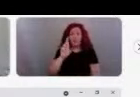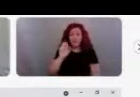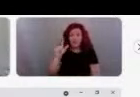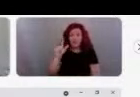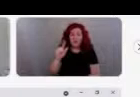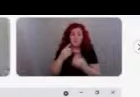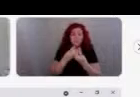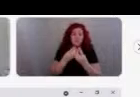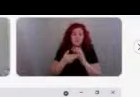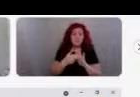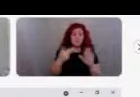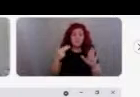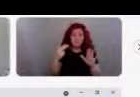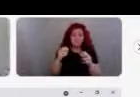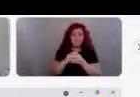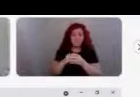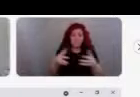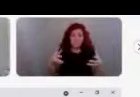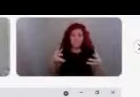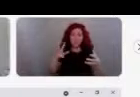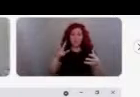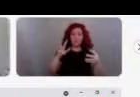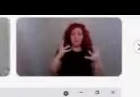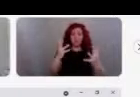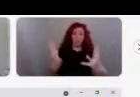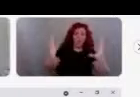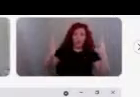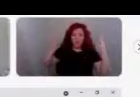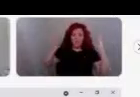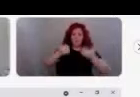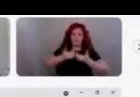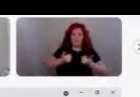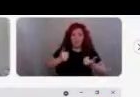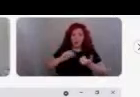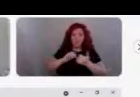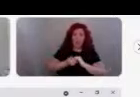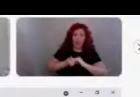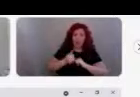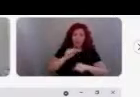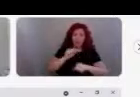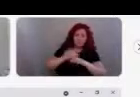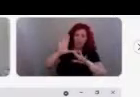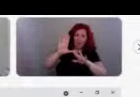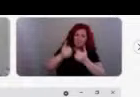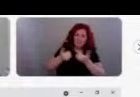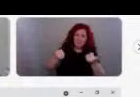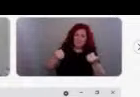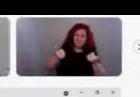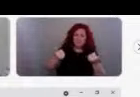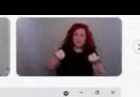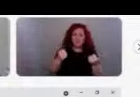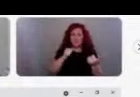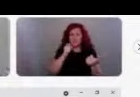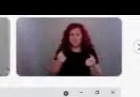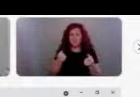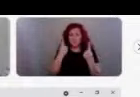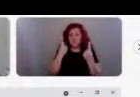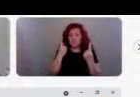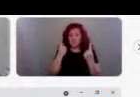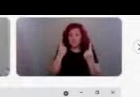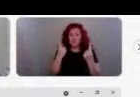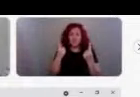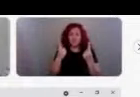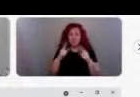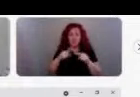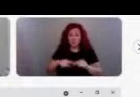characterized by expansive wilderness that is separated from us by a mountain range this makes no sense given our reliance on phoenix